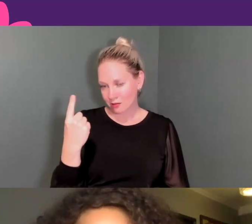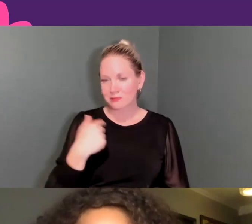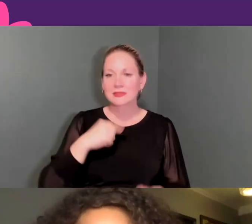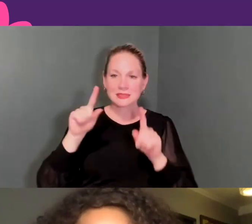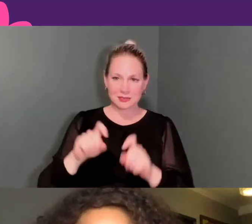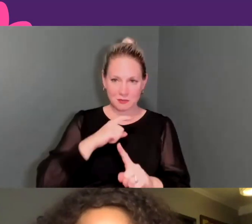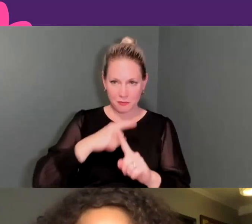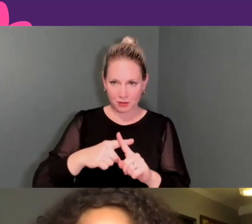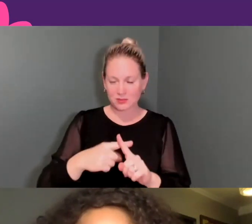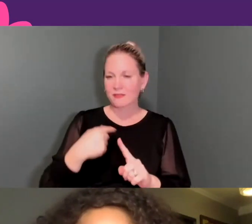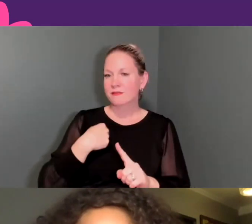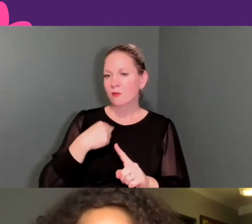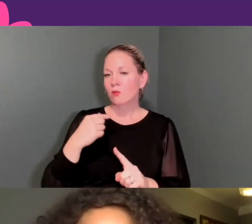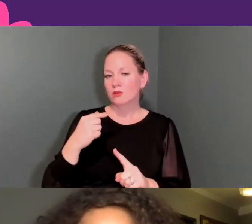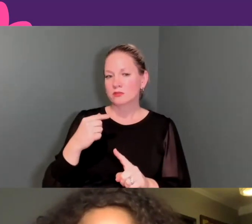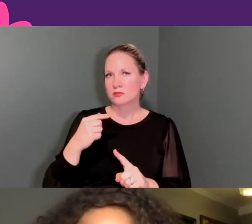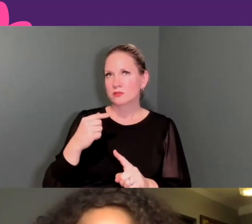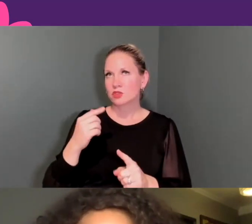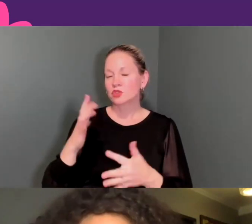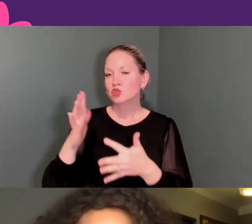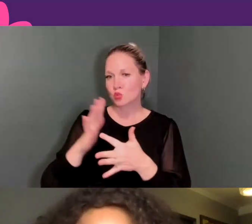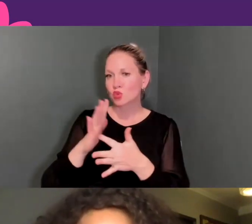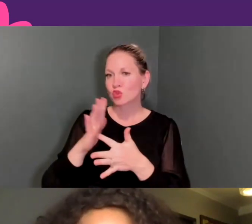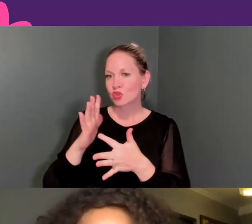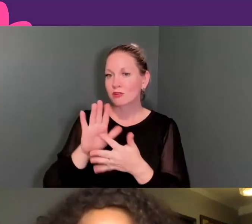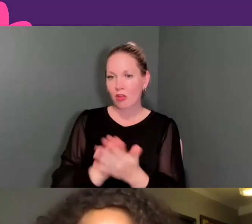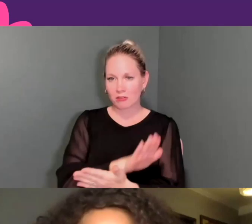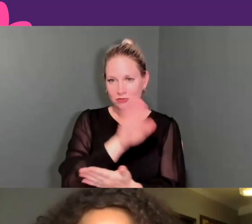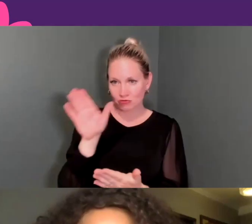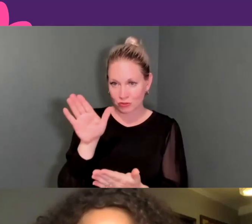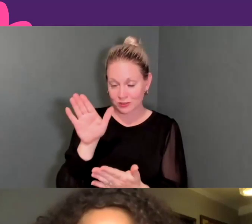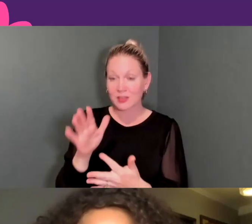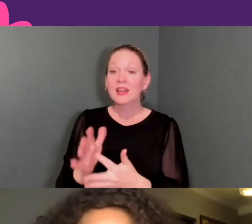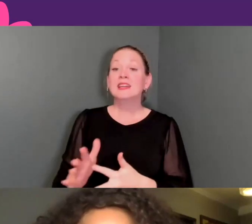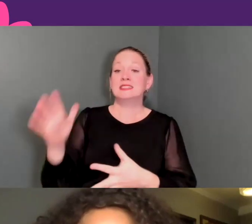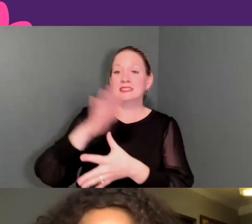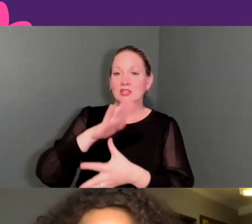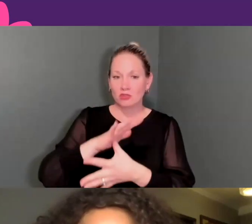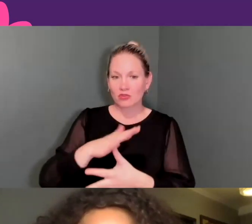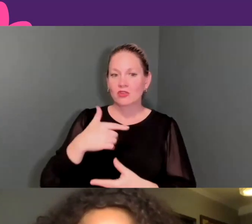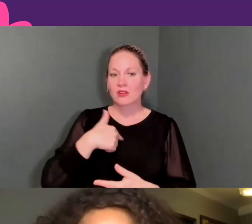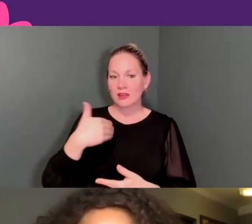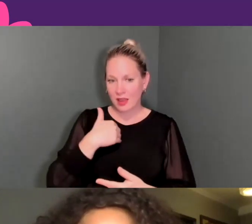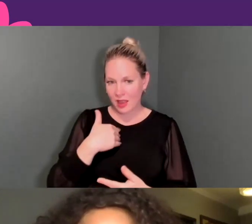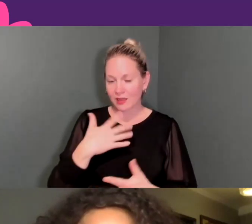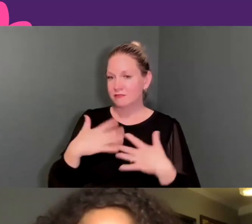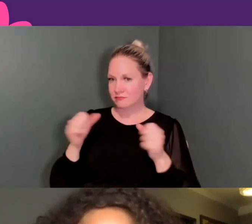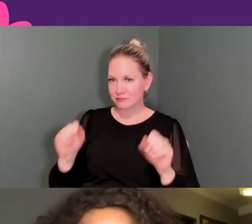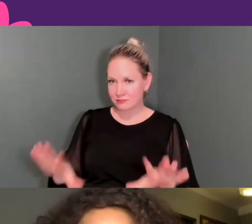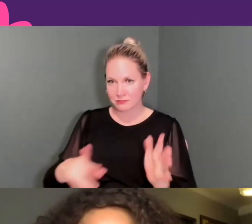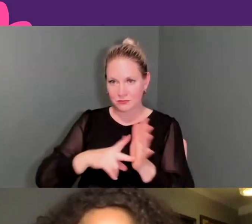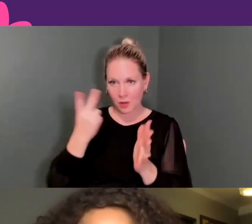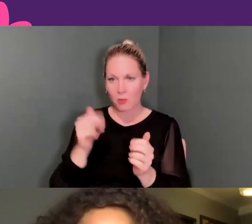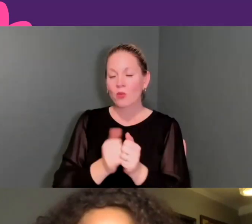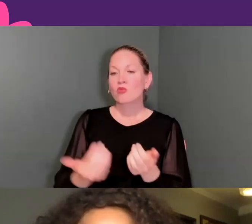when I was a junior in college. And as a senior, I had a prophylactic bilateral mastectomy with reconstructive